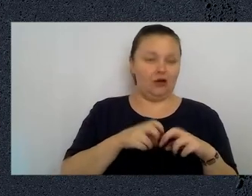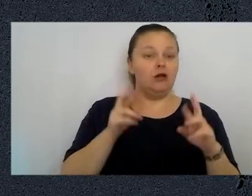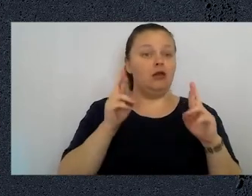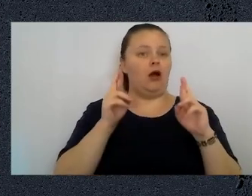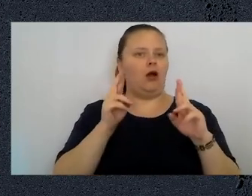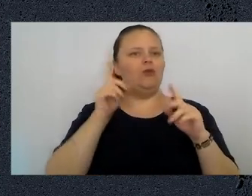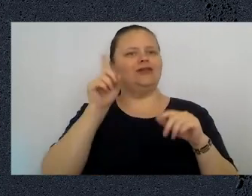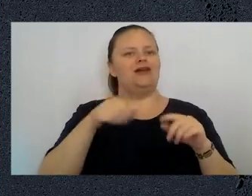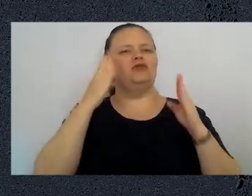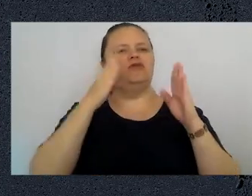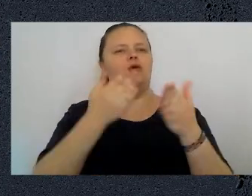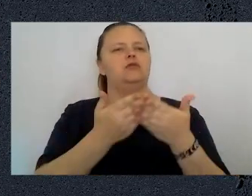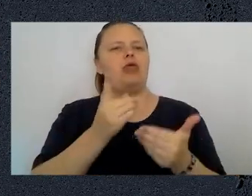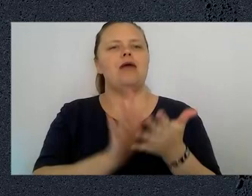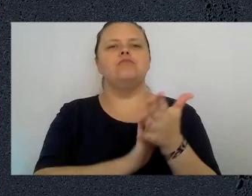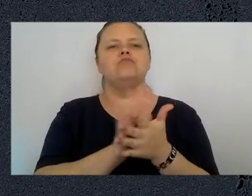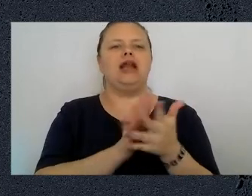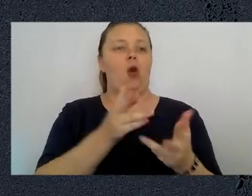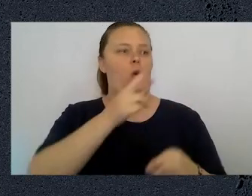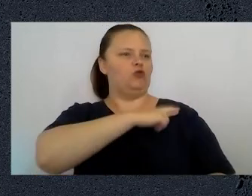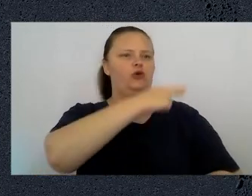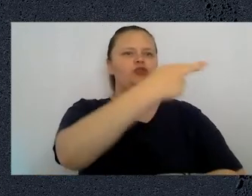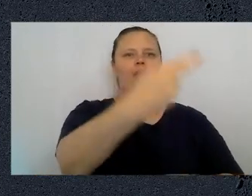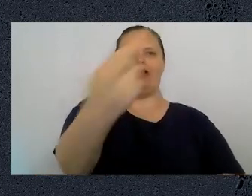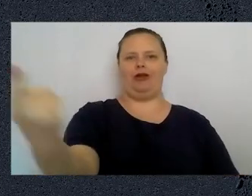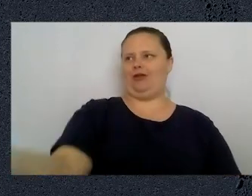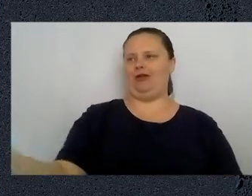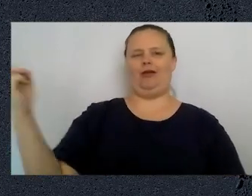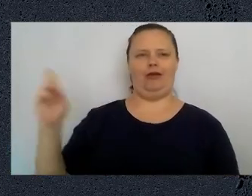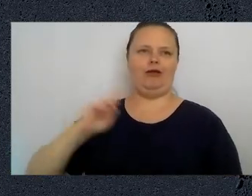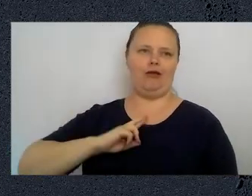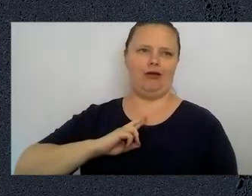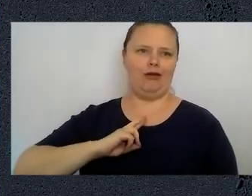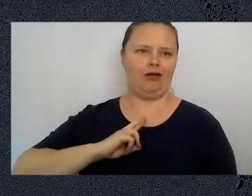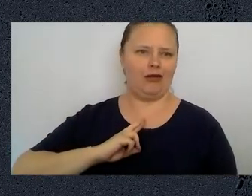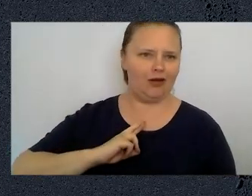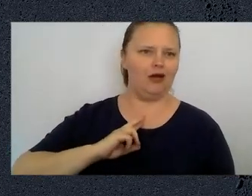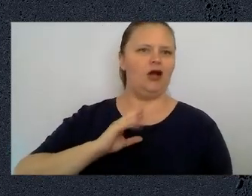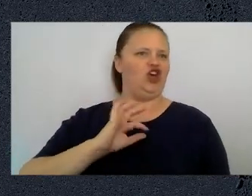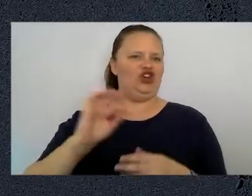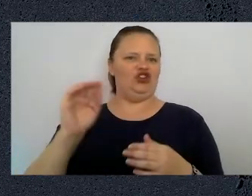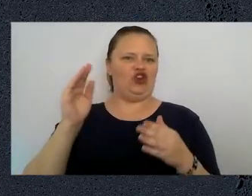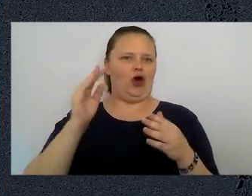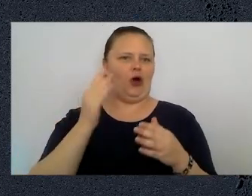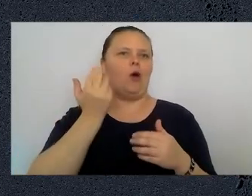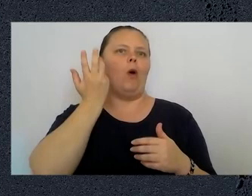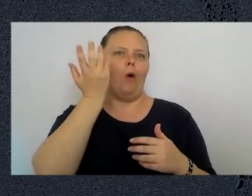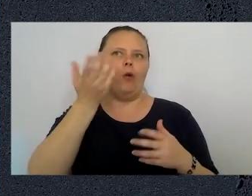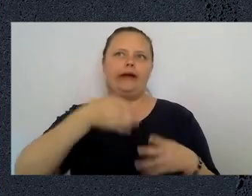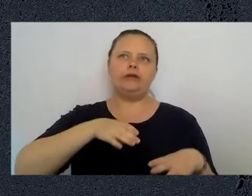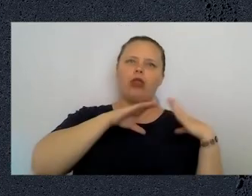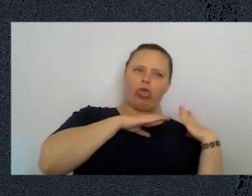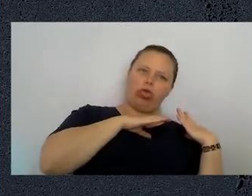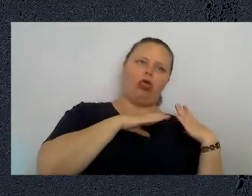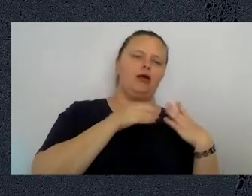direction where everyone takes responsibility for it and everyone, you know, channels it and propels it in that direction rather than it again falling back on the shoulders or